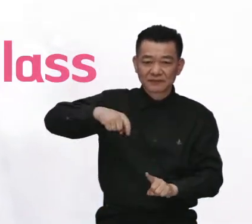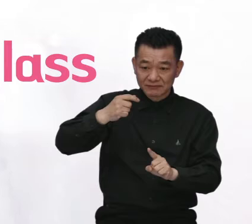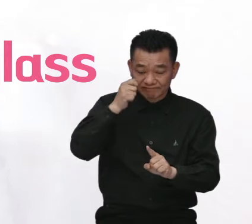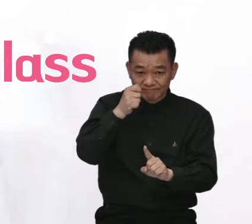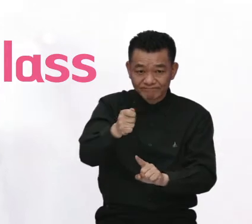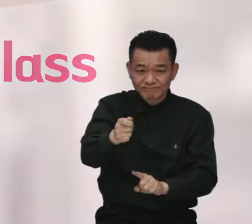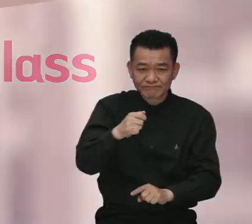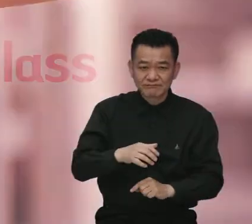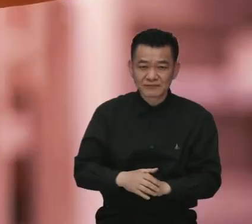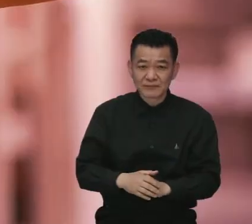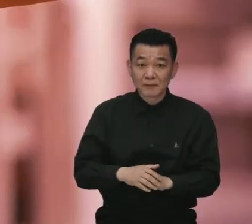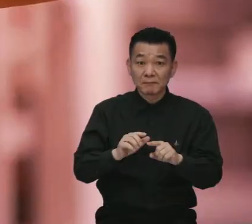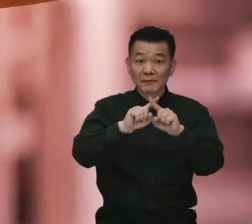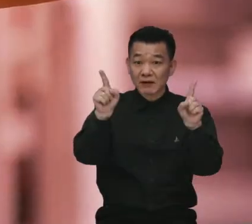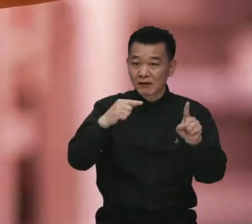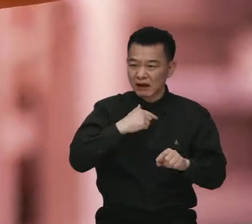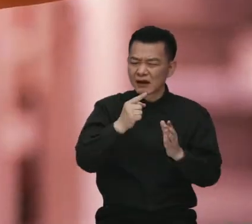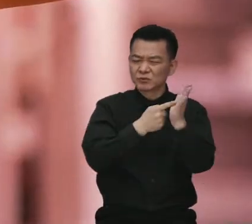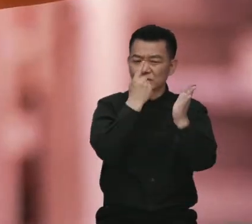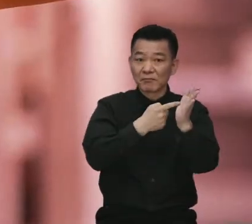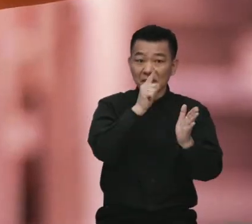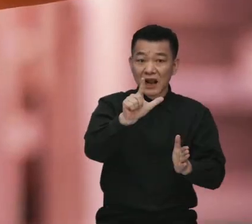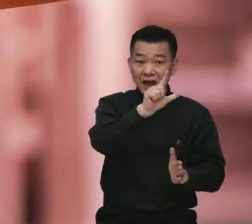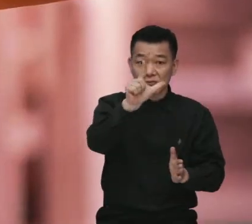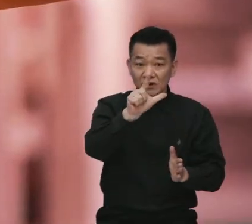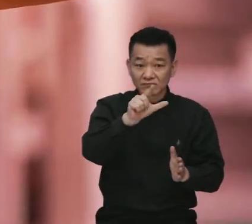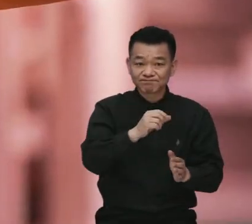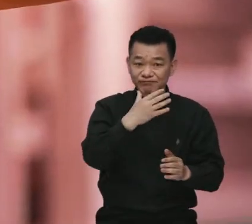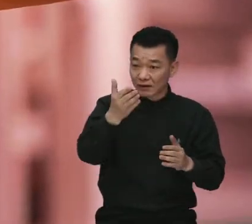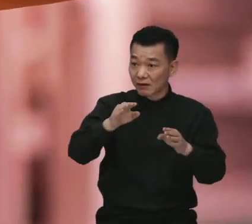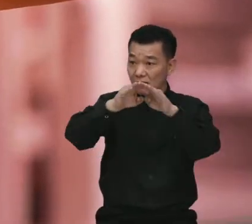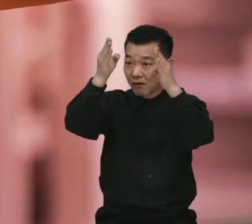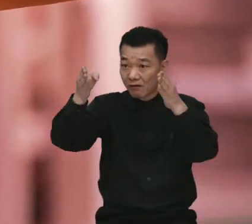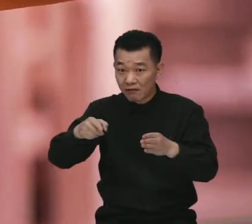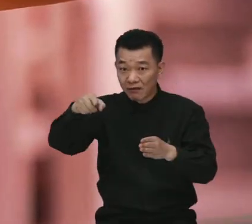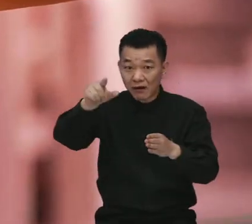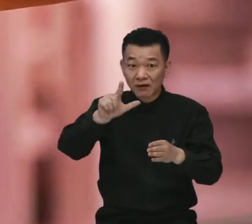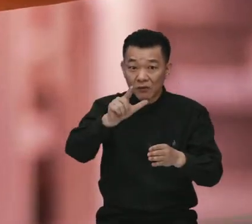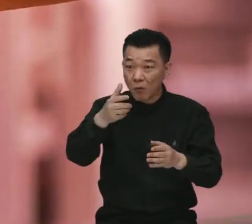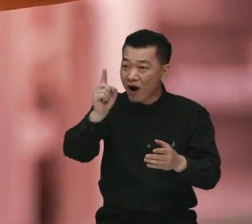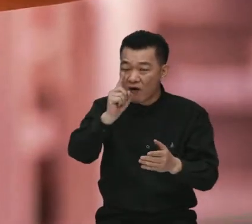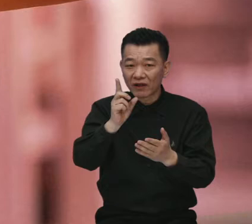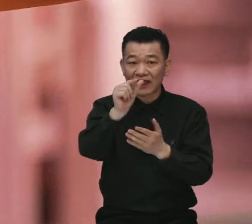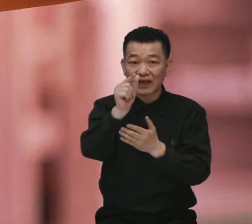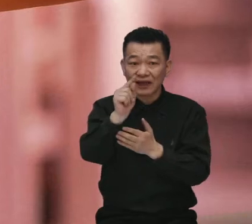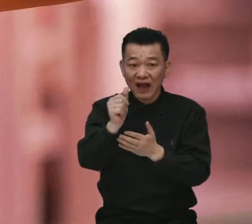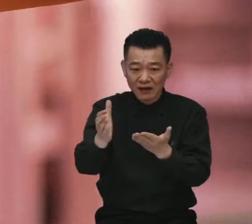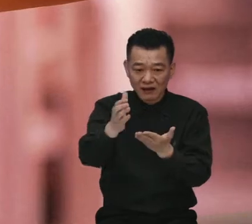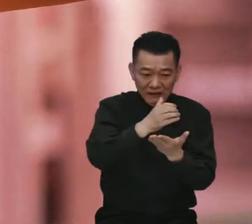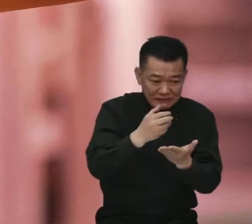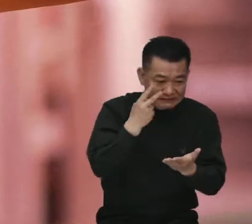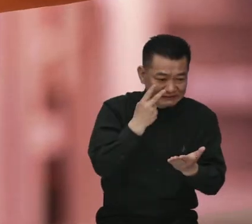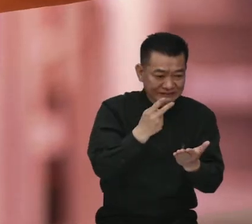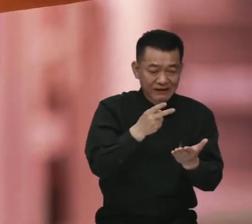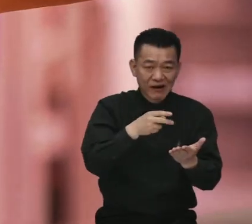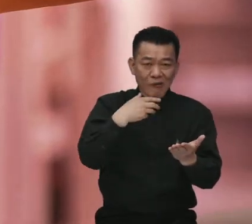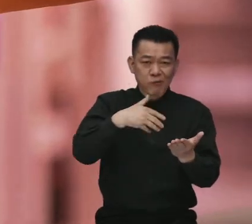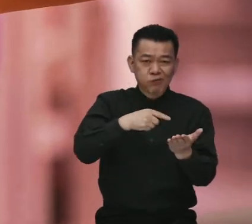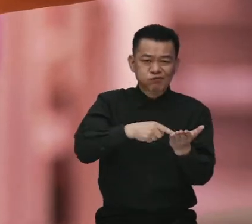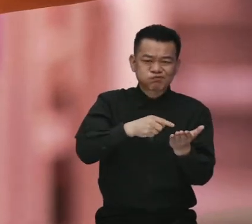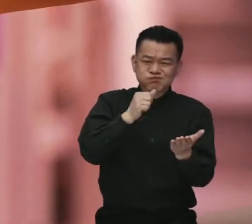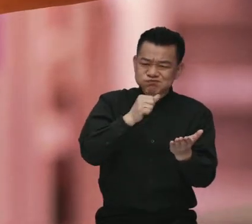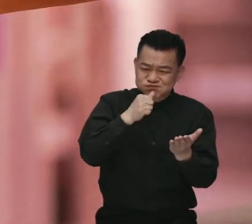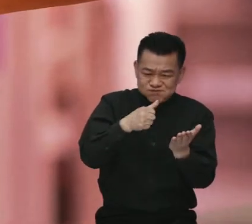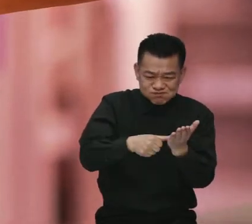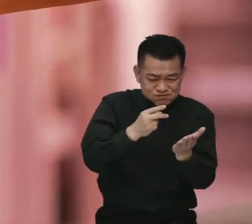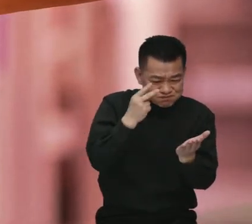glass. But sometimes I feel inconvenient when I try to find materials in a library